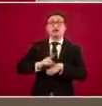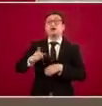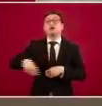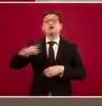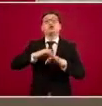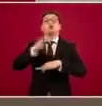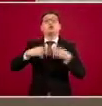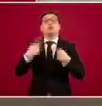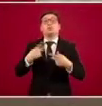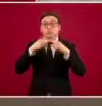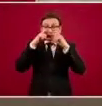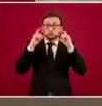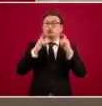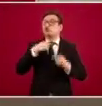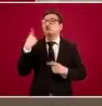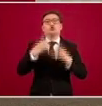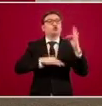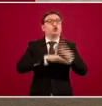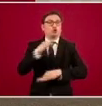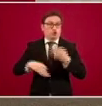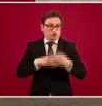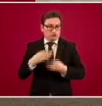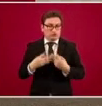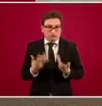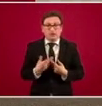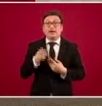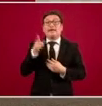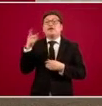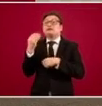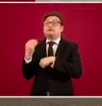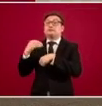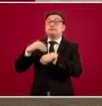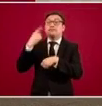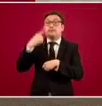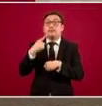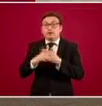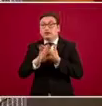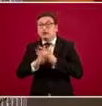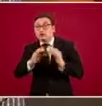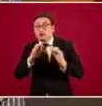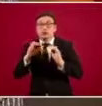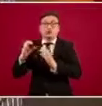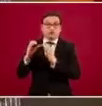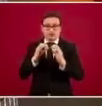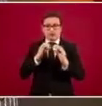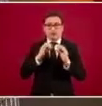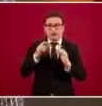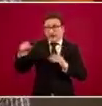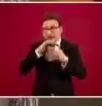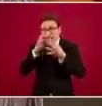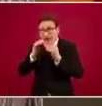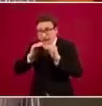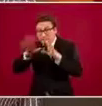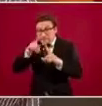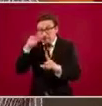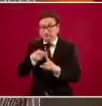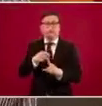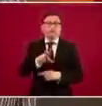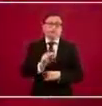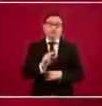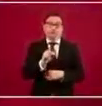States recommended the generalized use of face masks as an additional